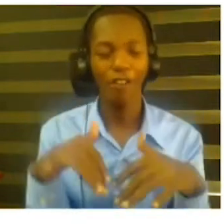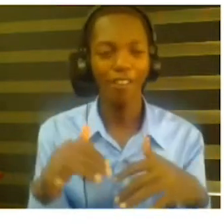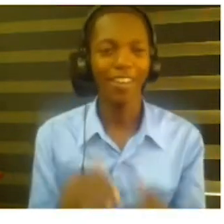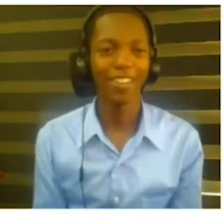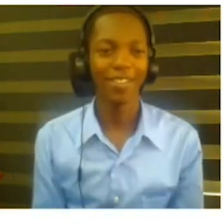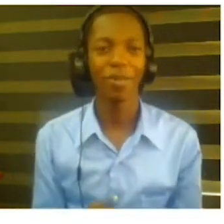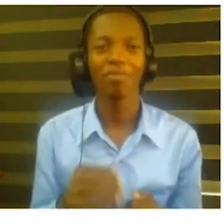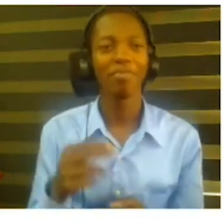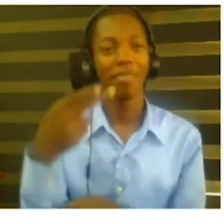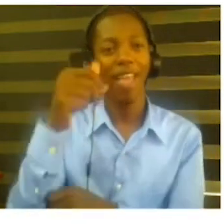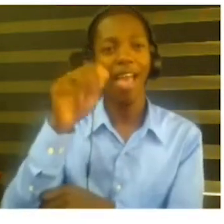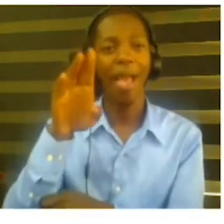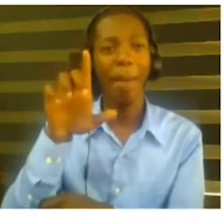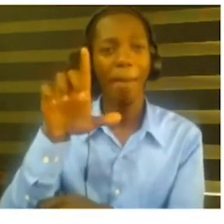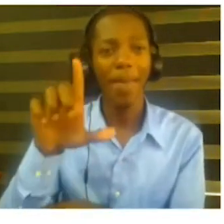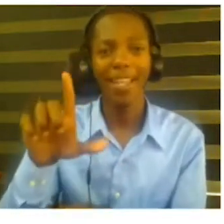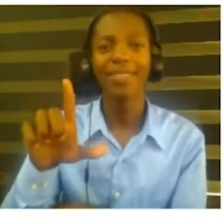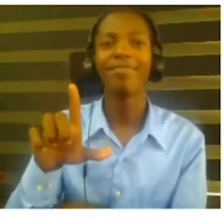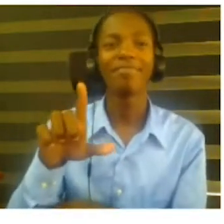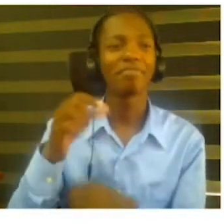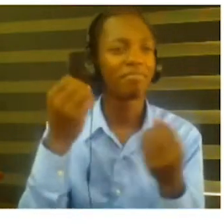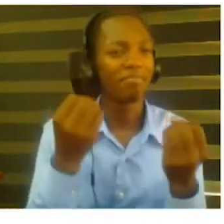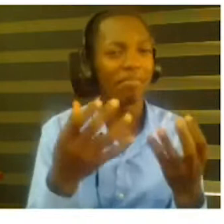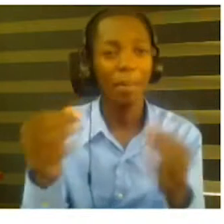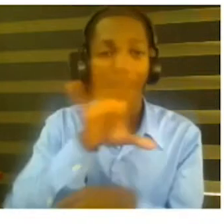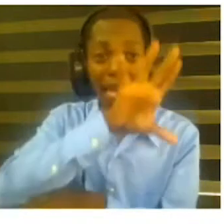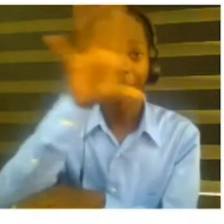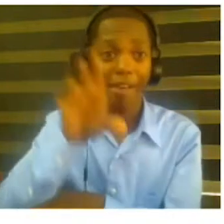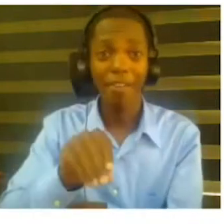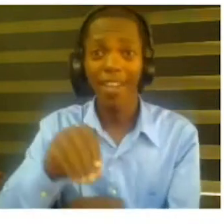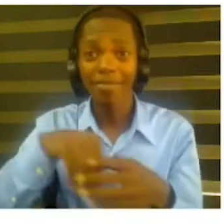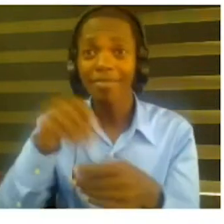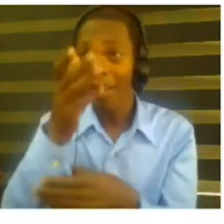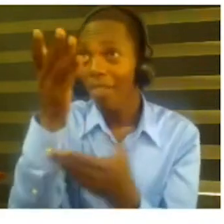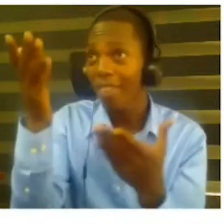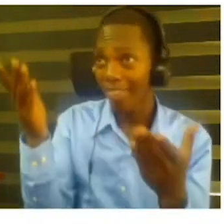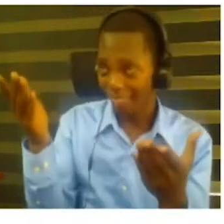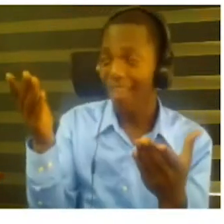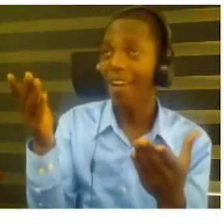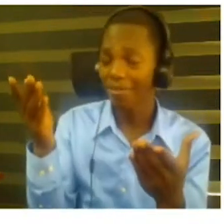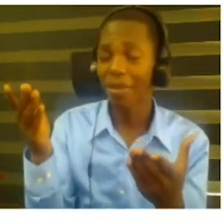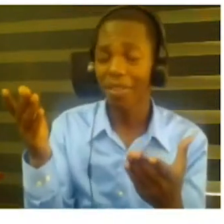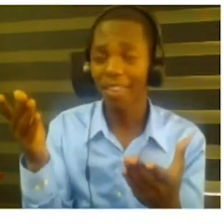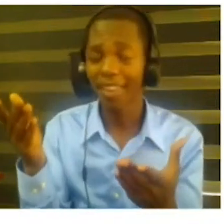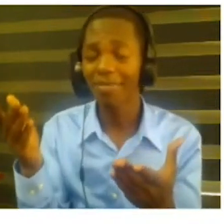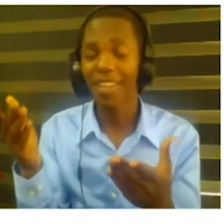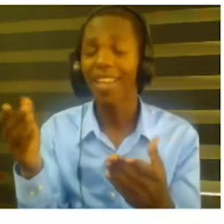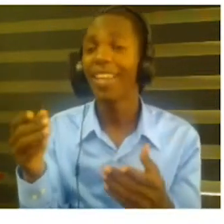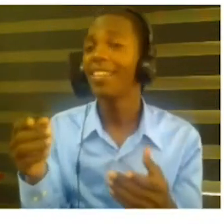lot of Africans out there listening to you. So please share your story and I'll be here to support you. Go ahead,